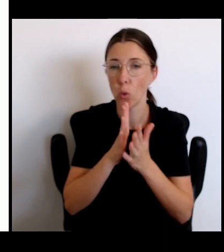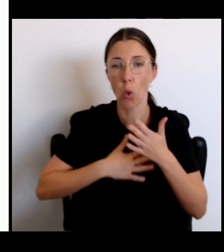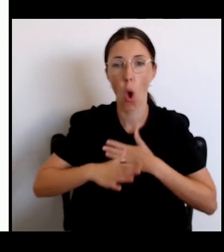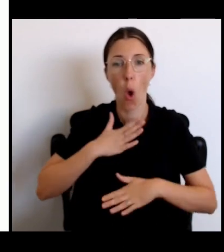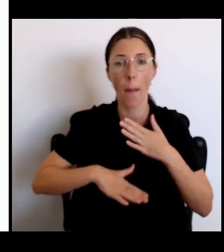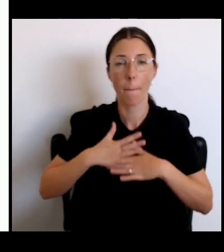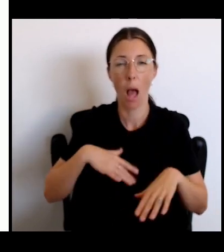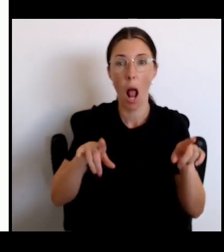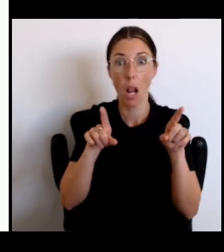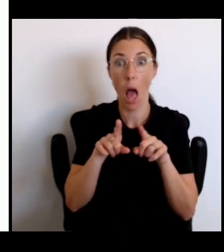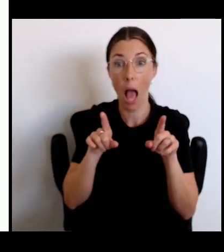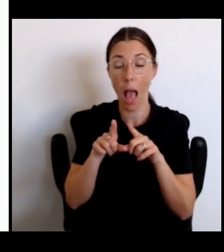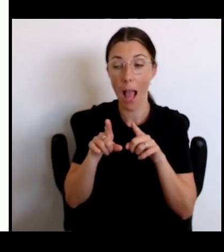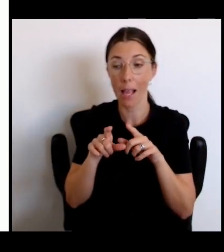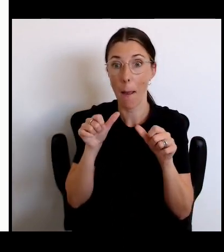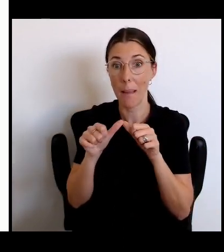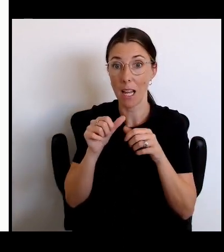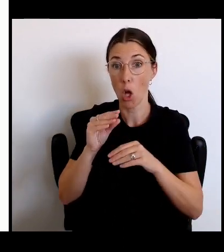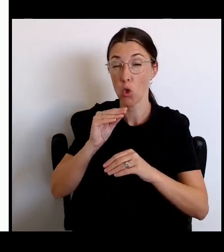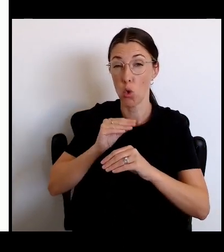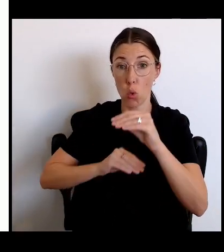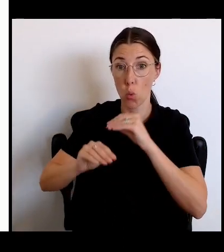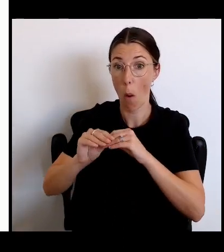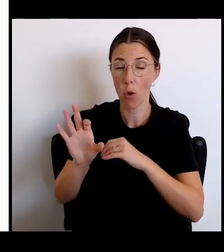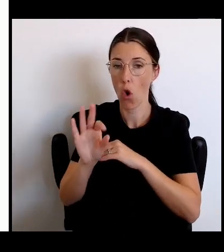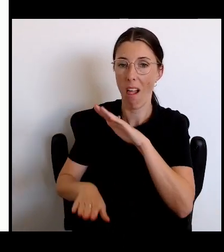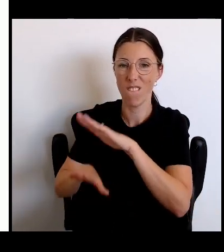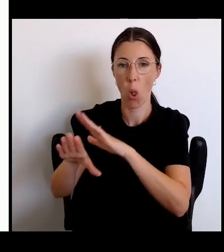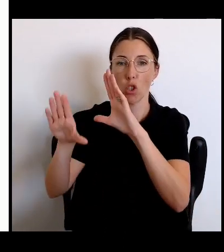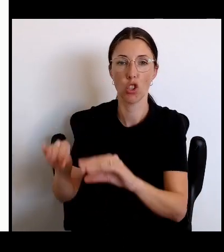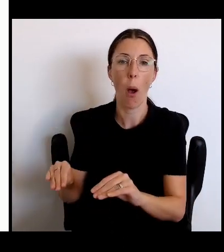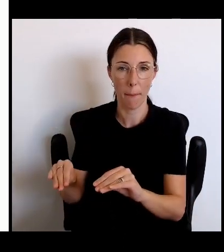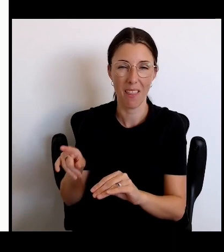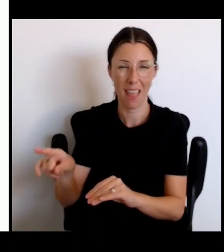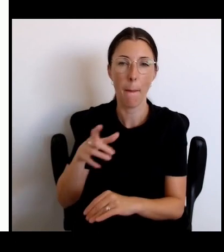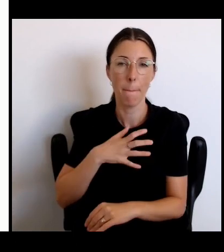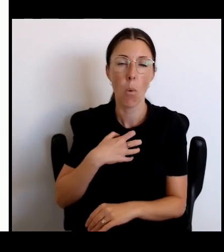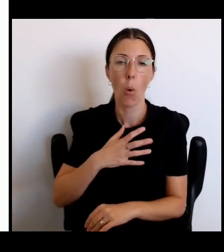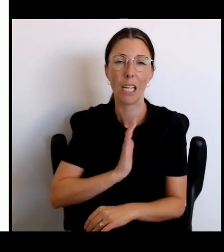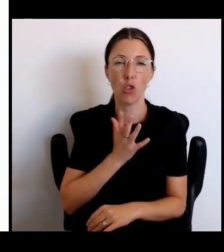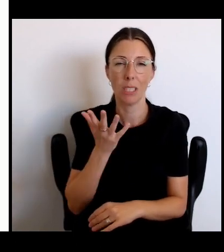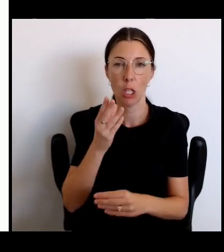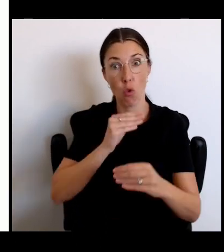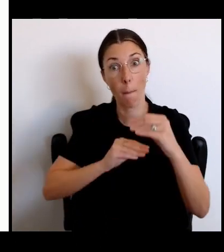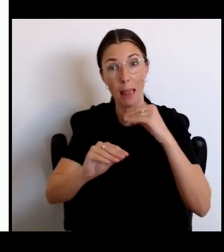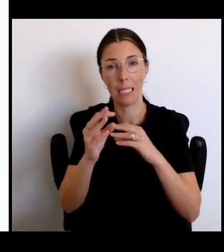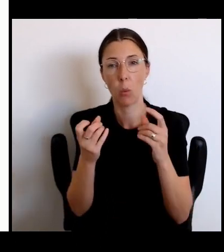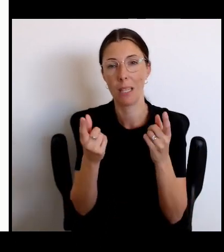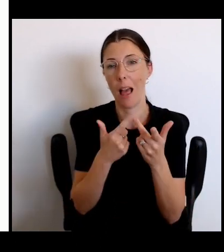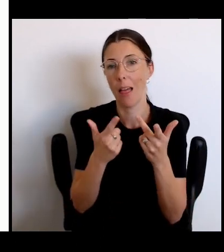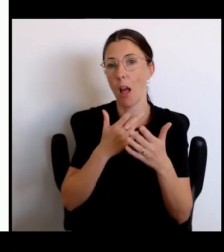stop, is something that many in this segment were interested in. And I guess also, and as all good